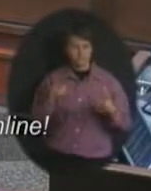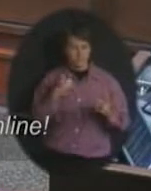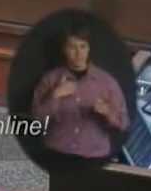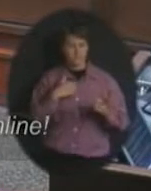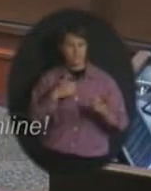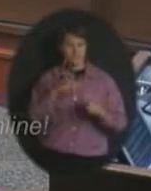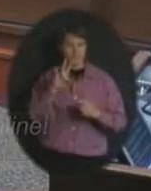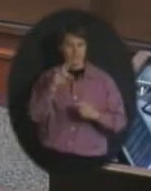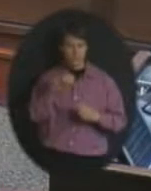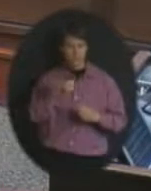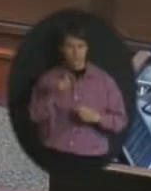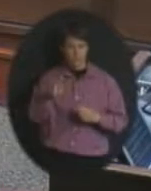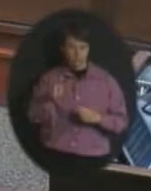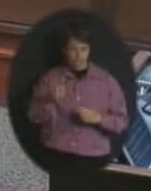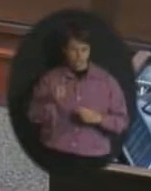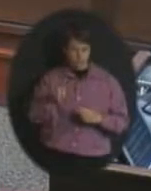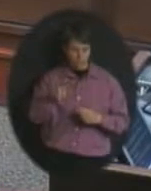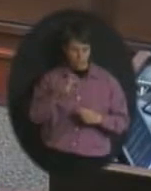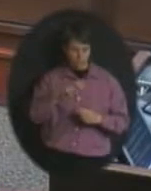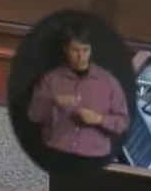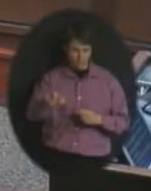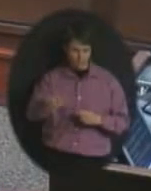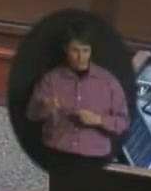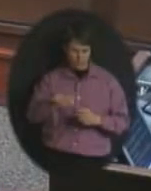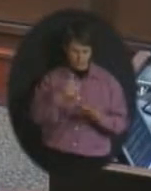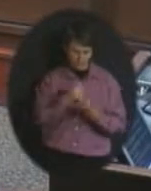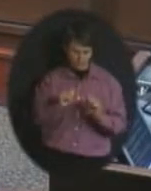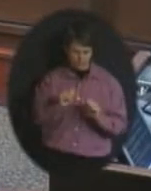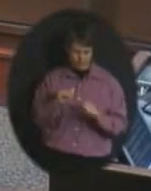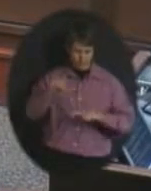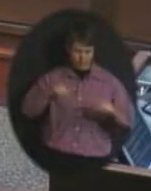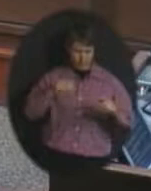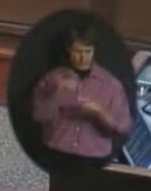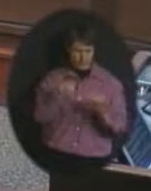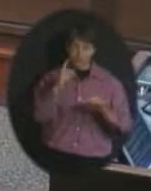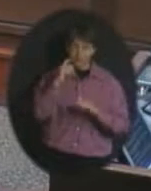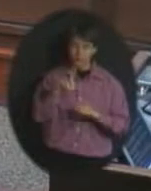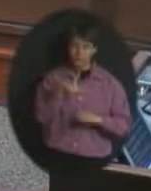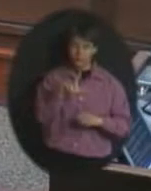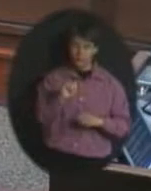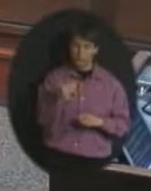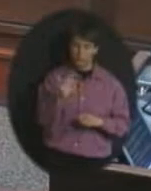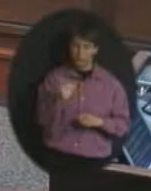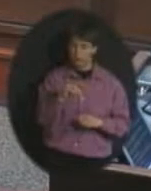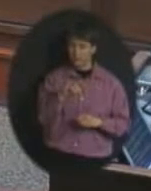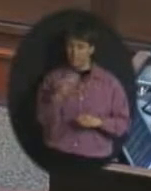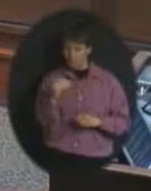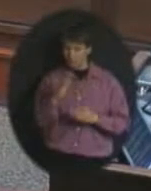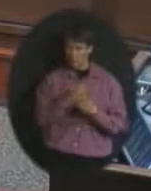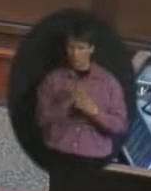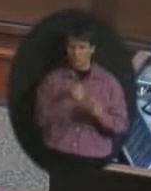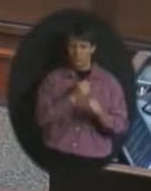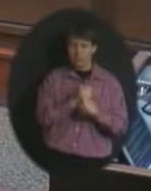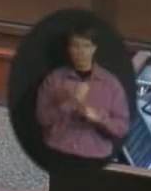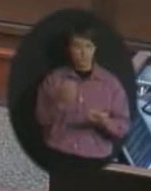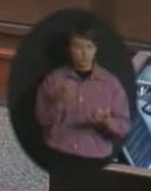7.02, our transportation safety variance areas for the next school year. Comments or questions?